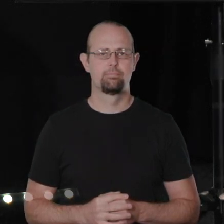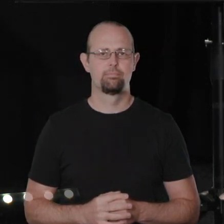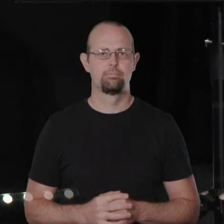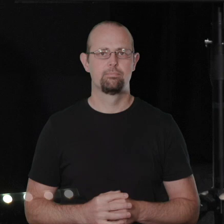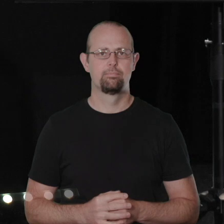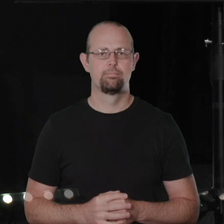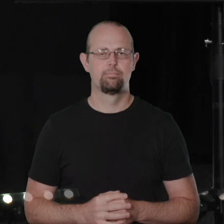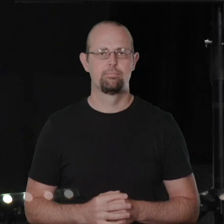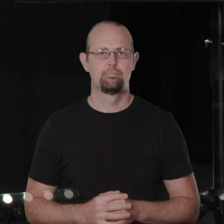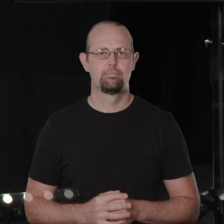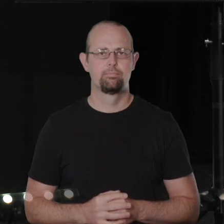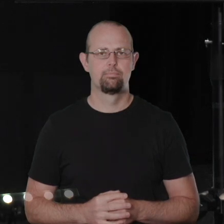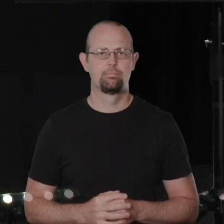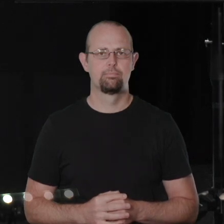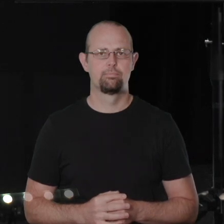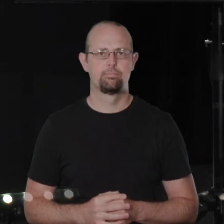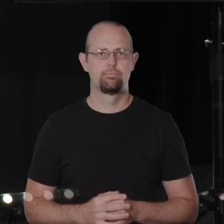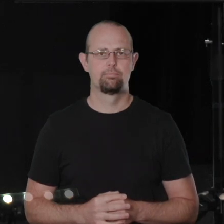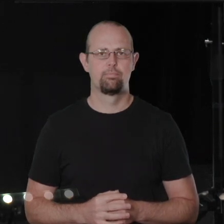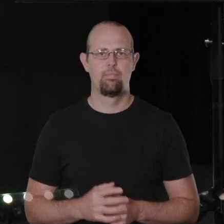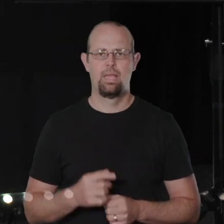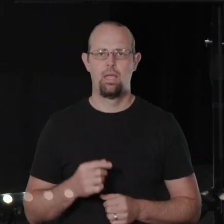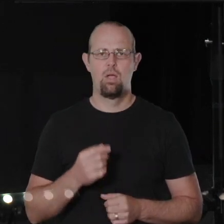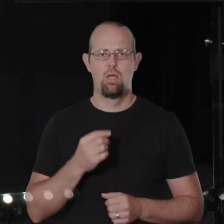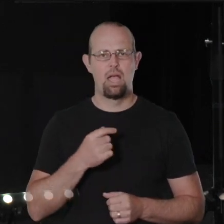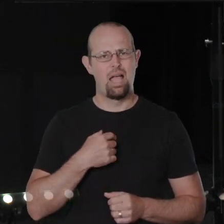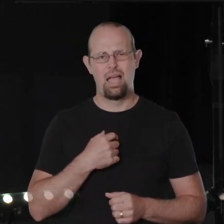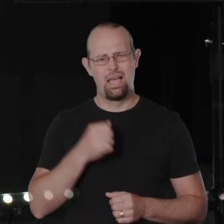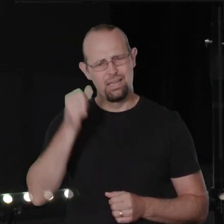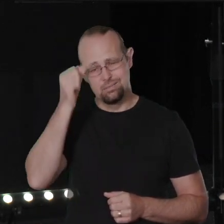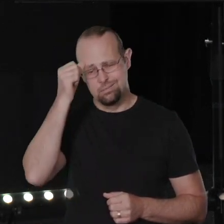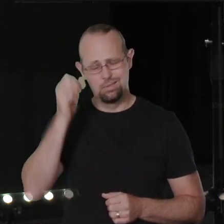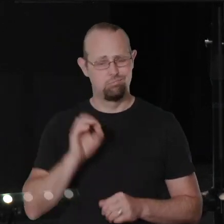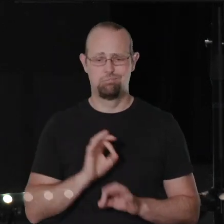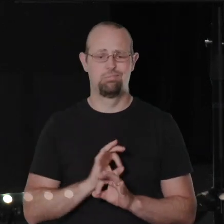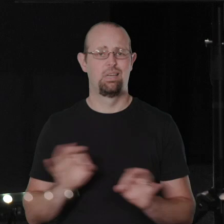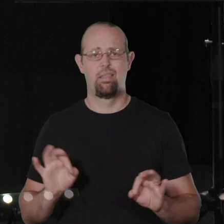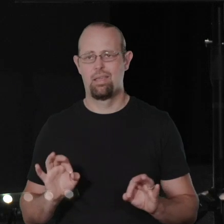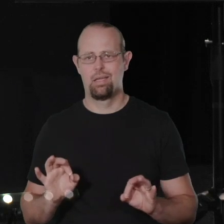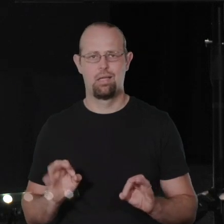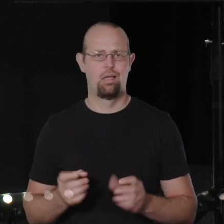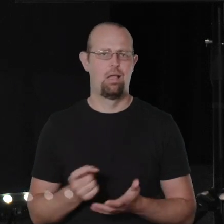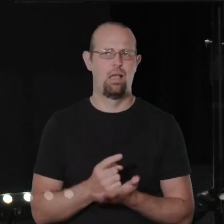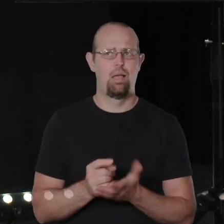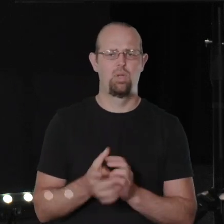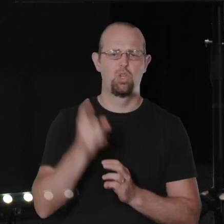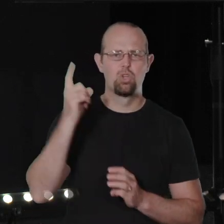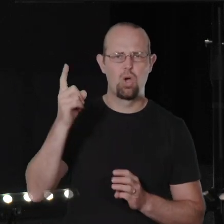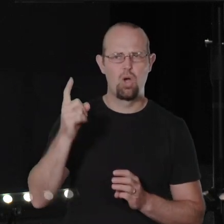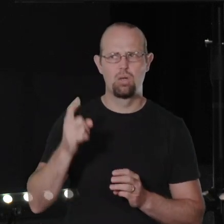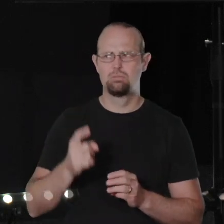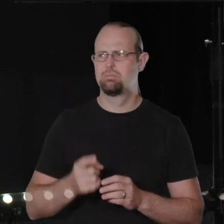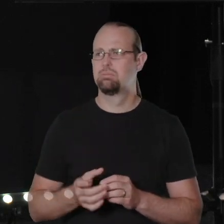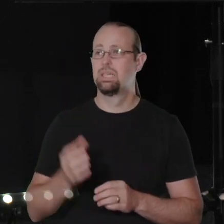understanding to the simple. I knew nothing. I knew nothing about God, the kingdom of God, the life of Jesus